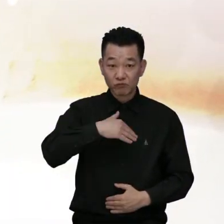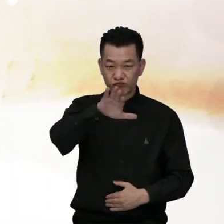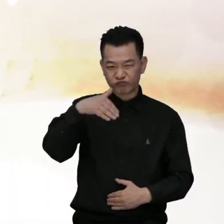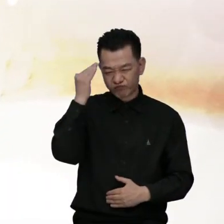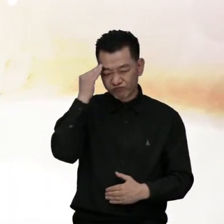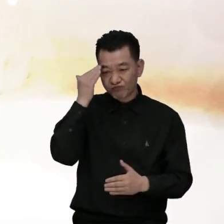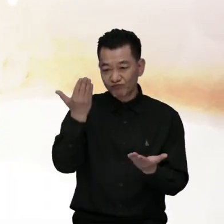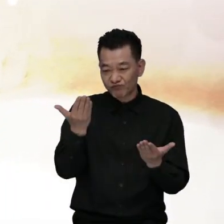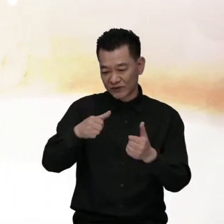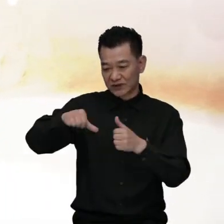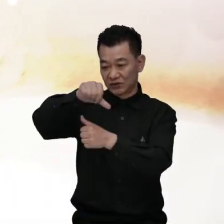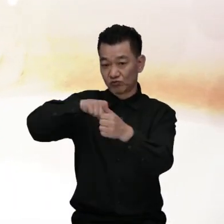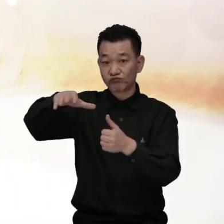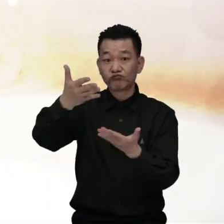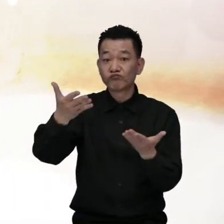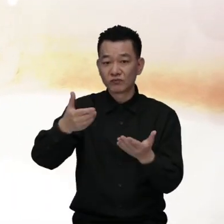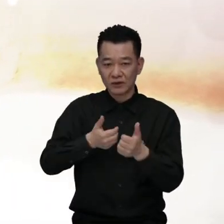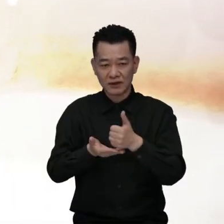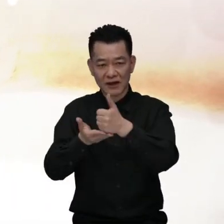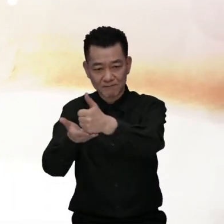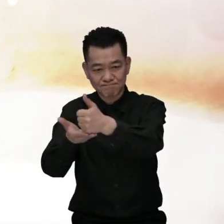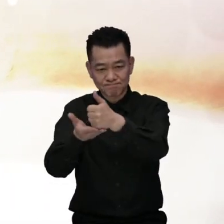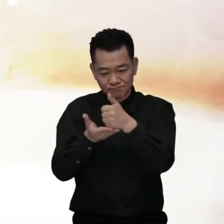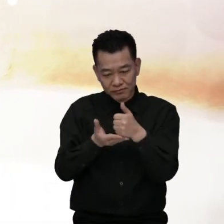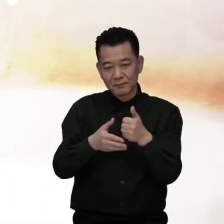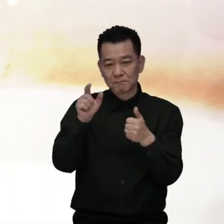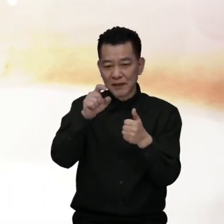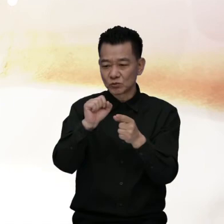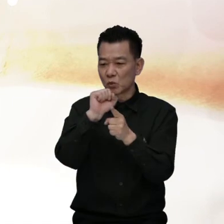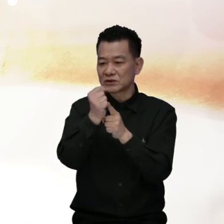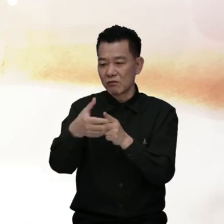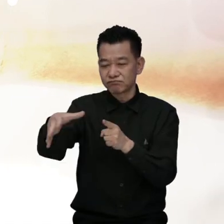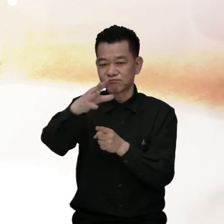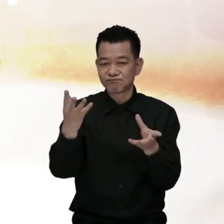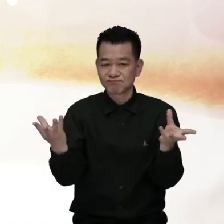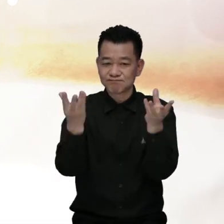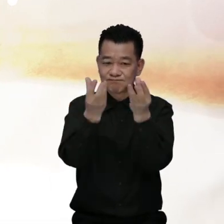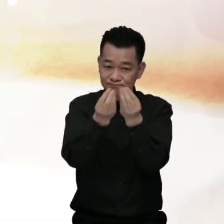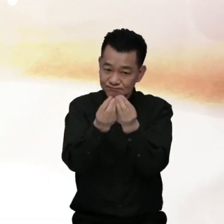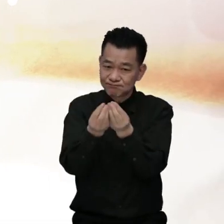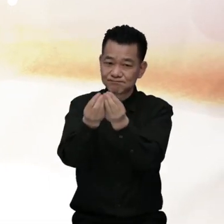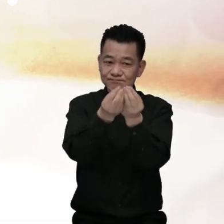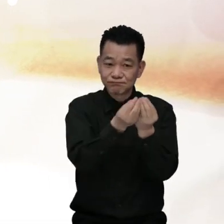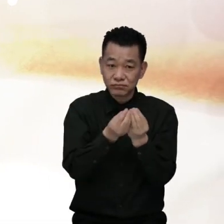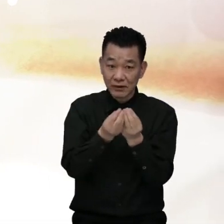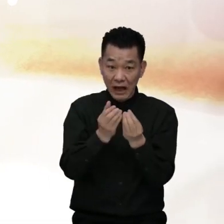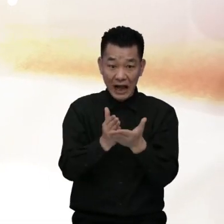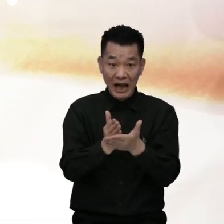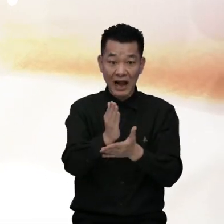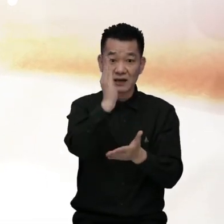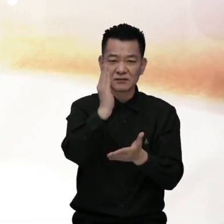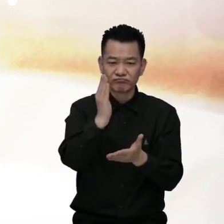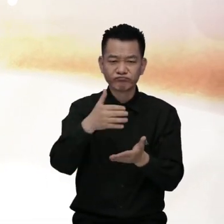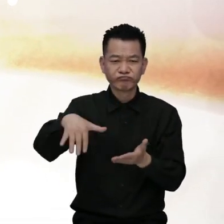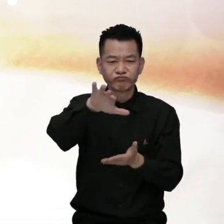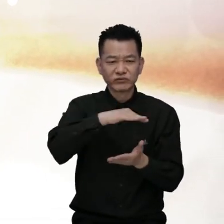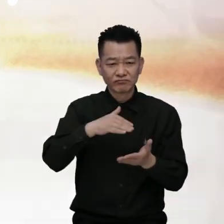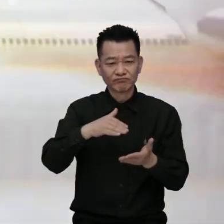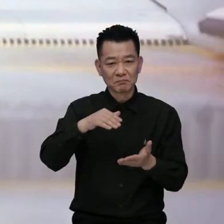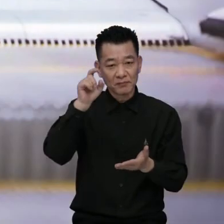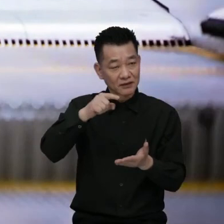We must understand that we all have the same rights as the members of society, helping each other in harmony.